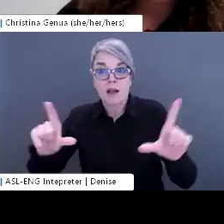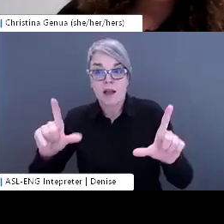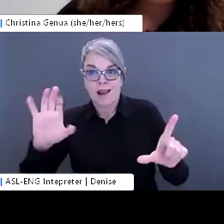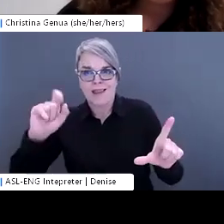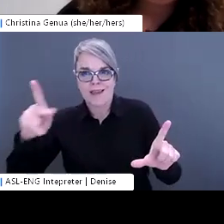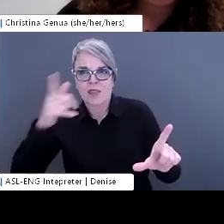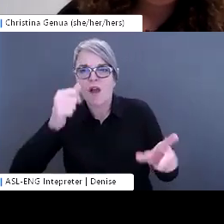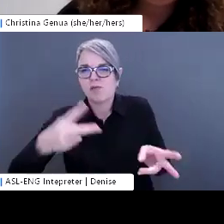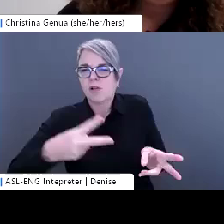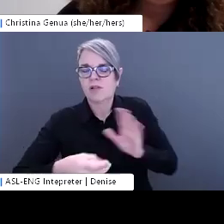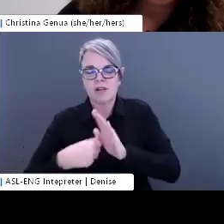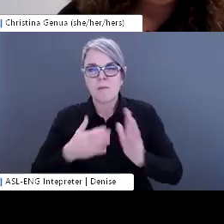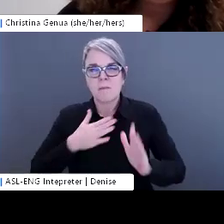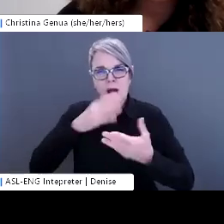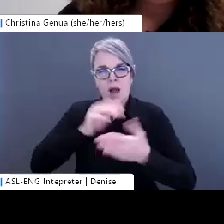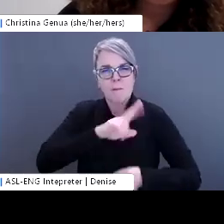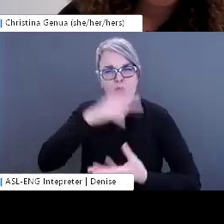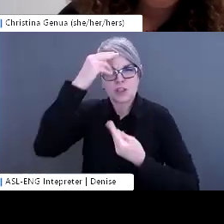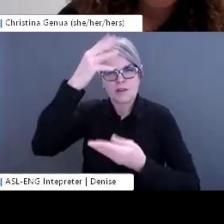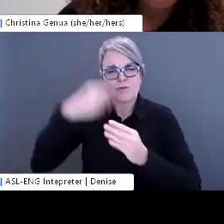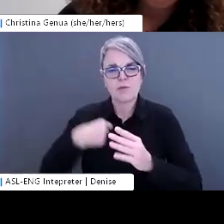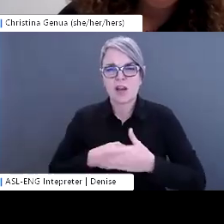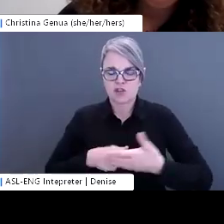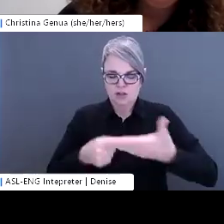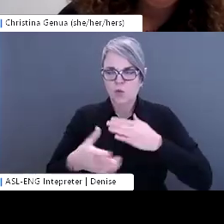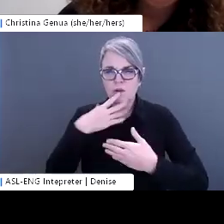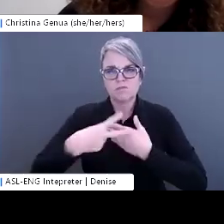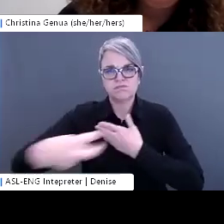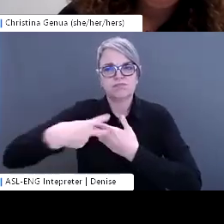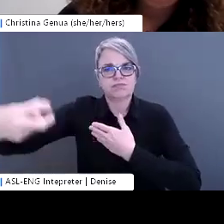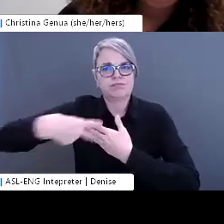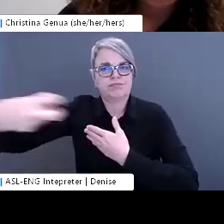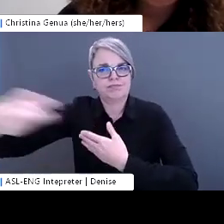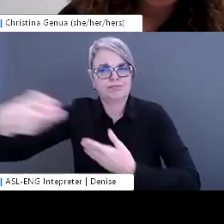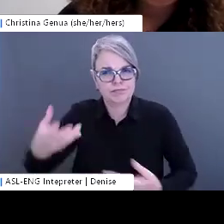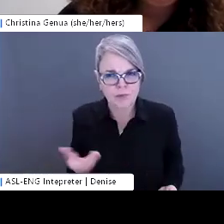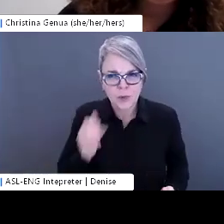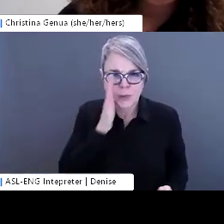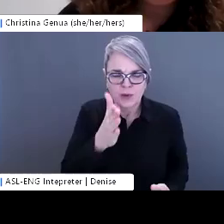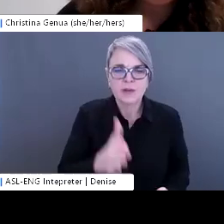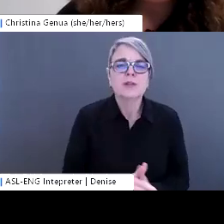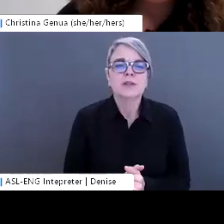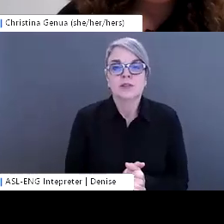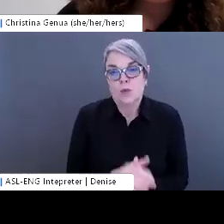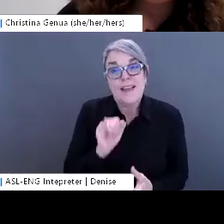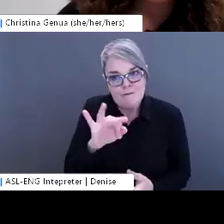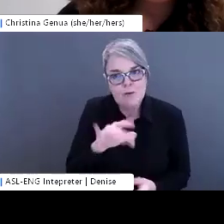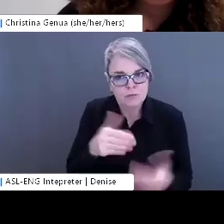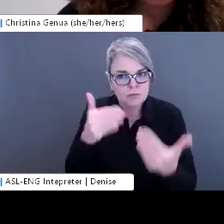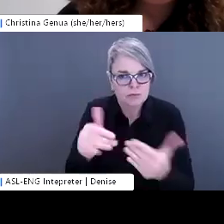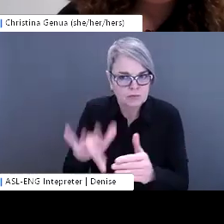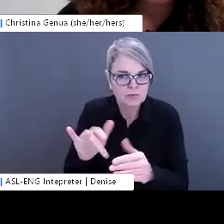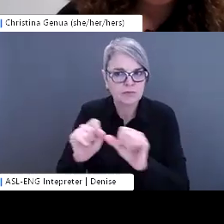and submit our information, it would absolutely steal our personal information, and then